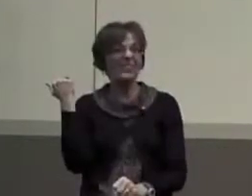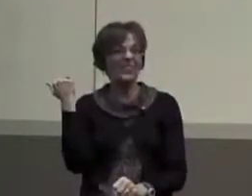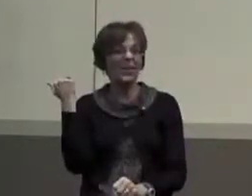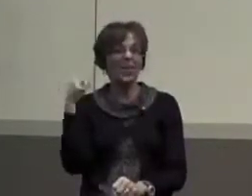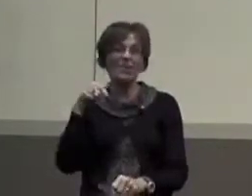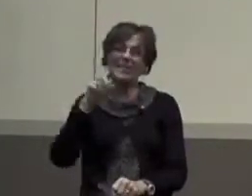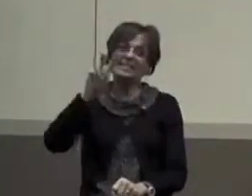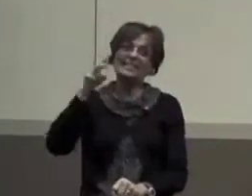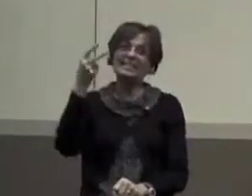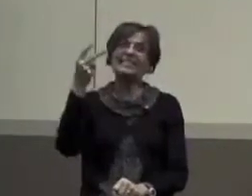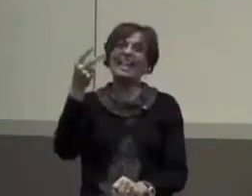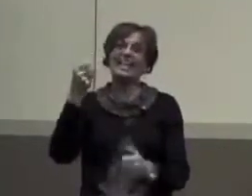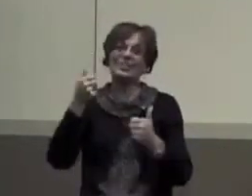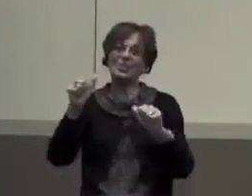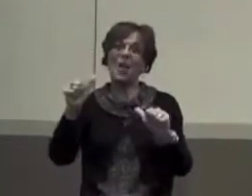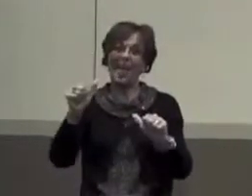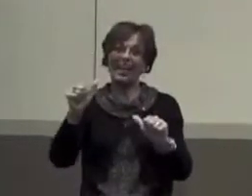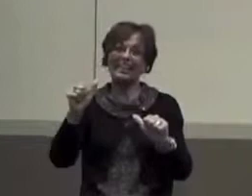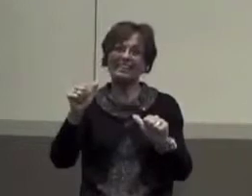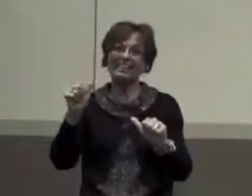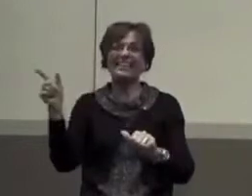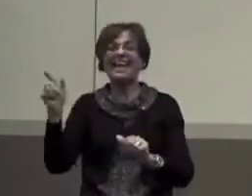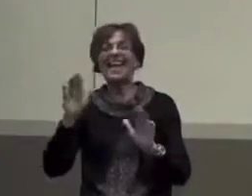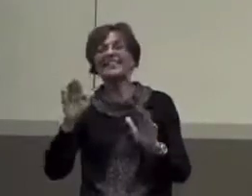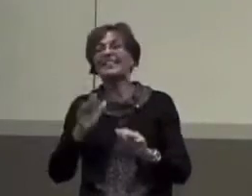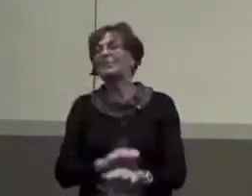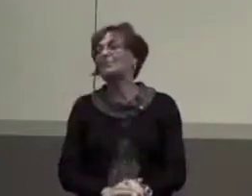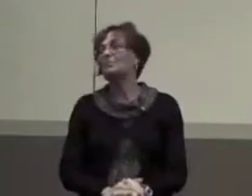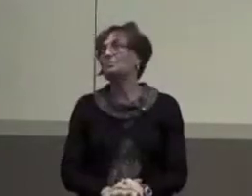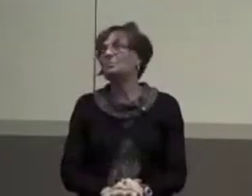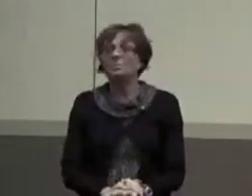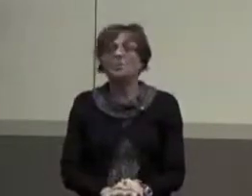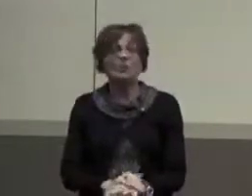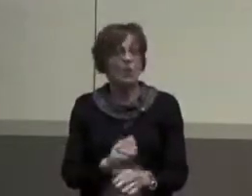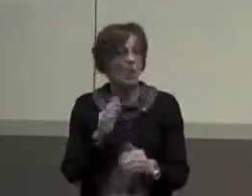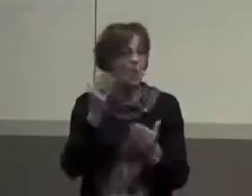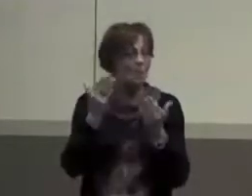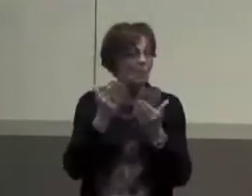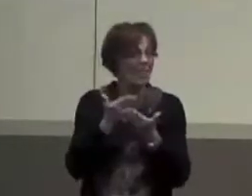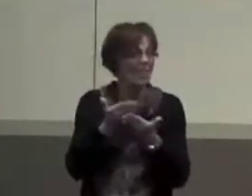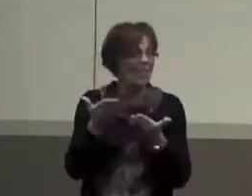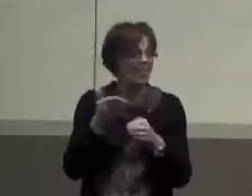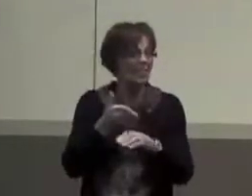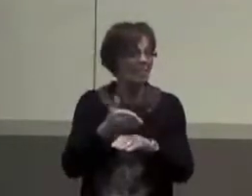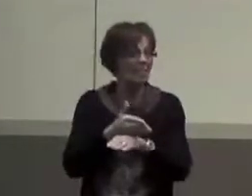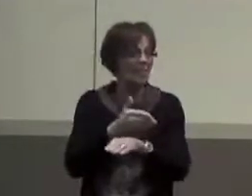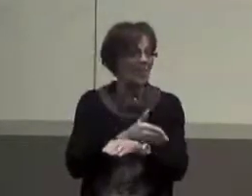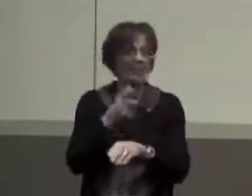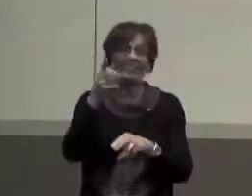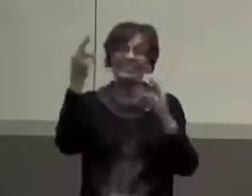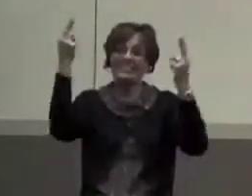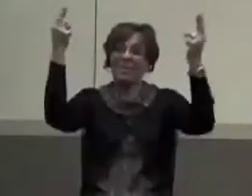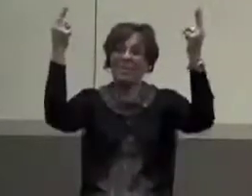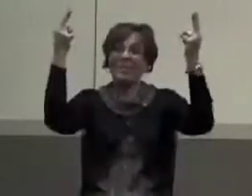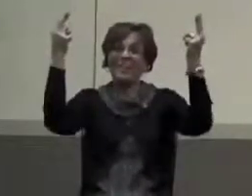try. Excellent. Well, see, so maybe things are improving. We're hoping.